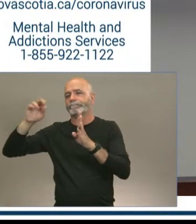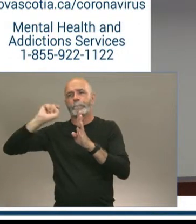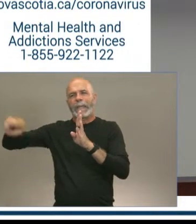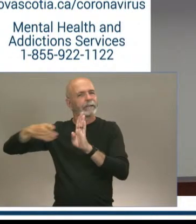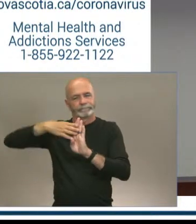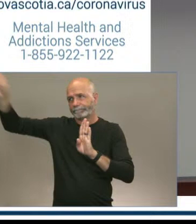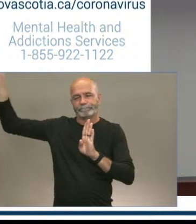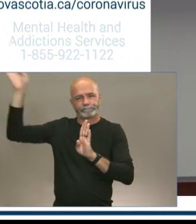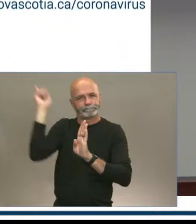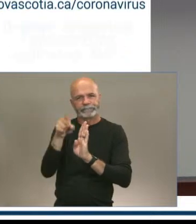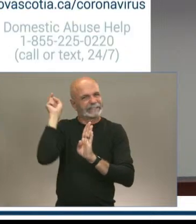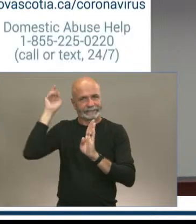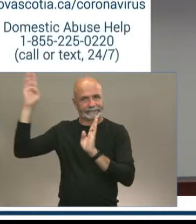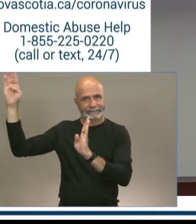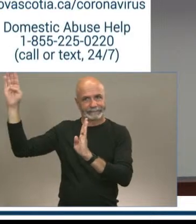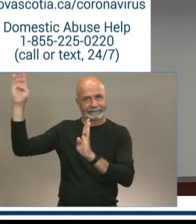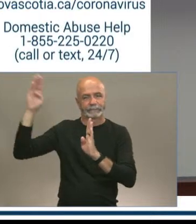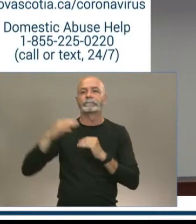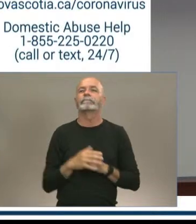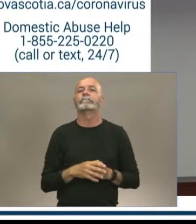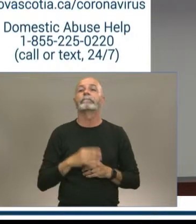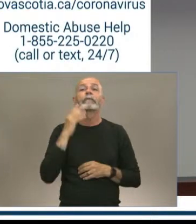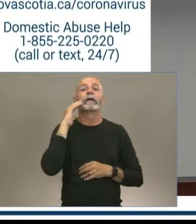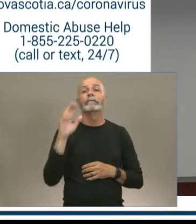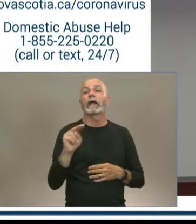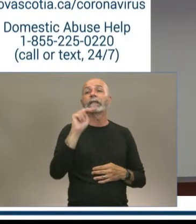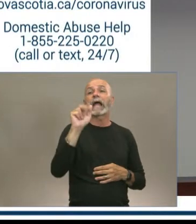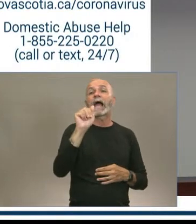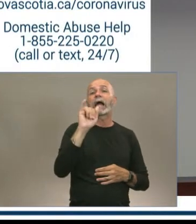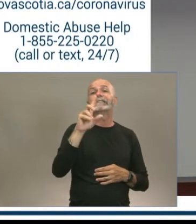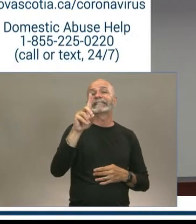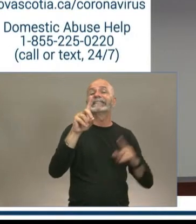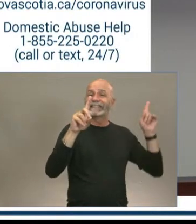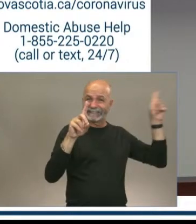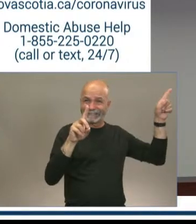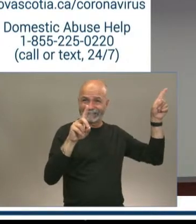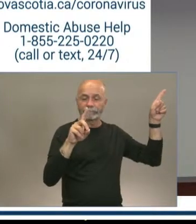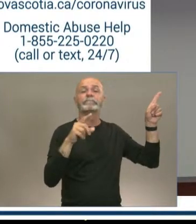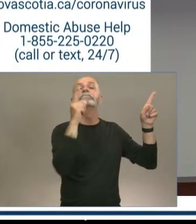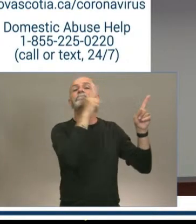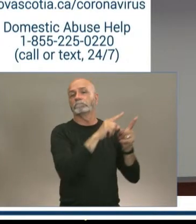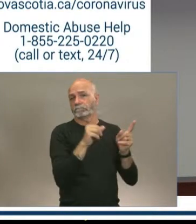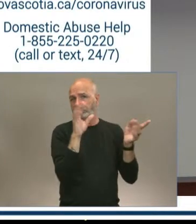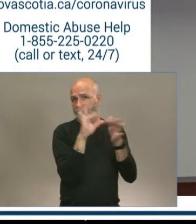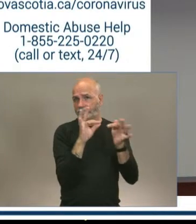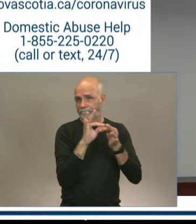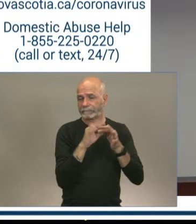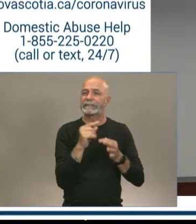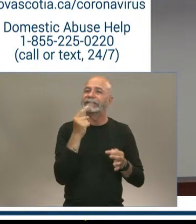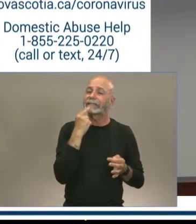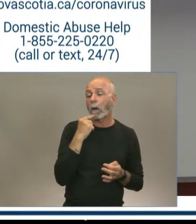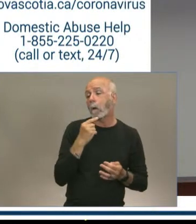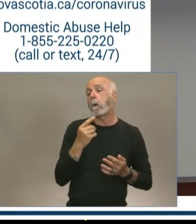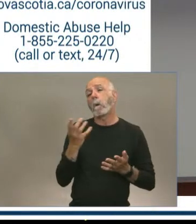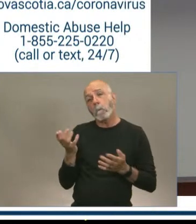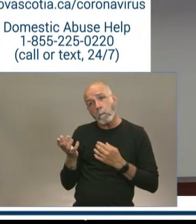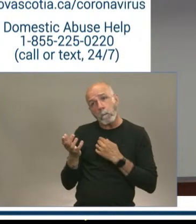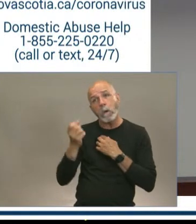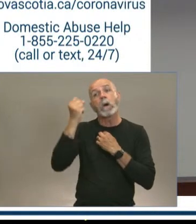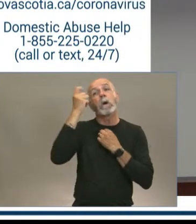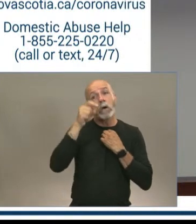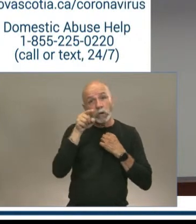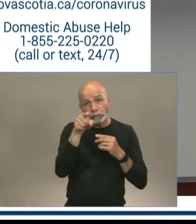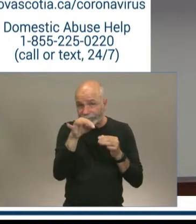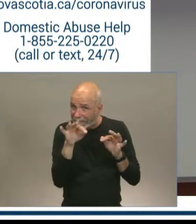My understanding is that NACI is recommending that, like everybody else, they're saying ideally, if you can, get